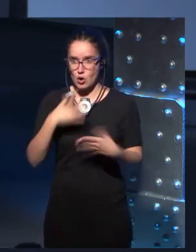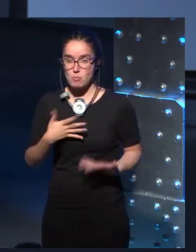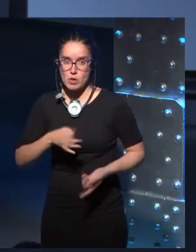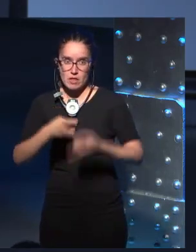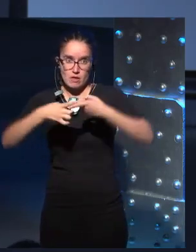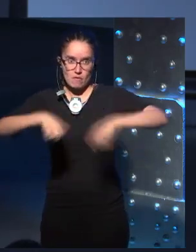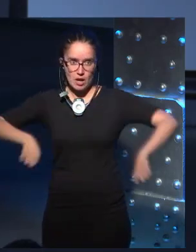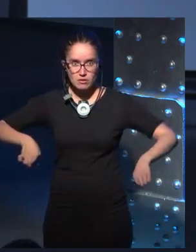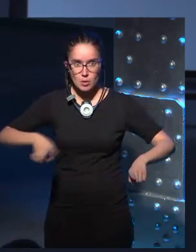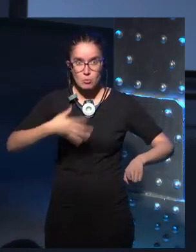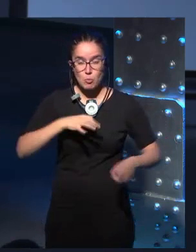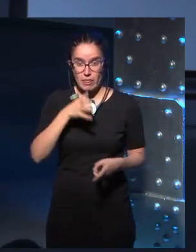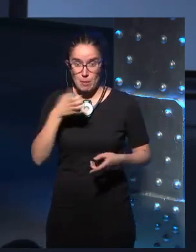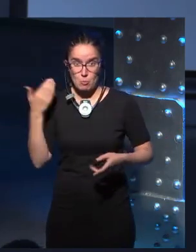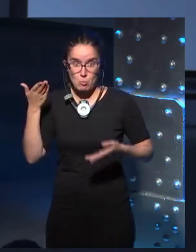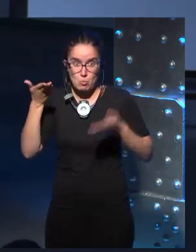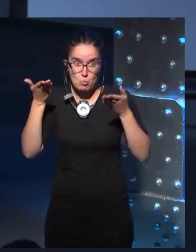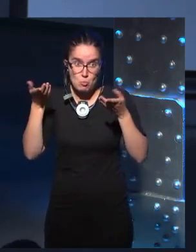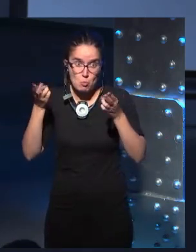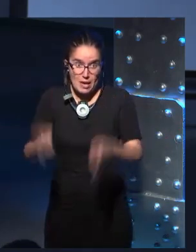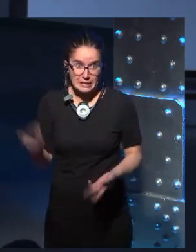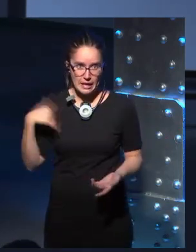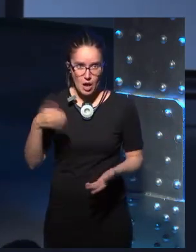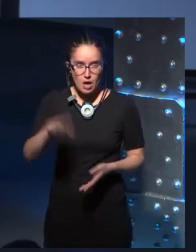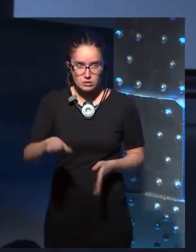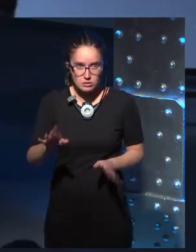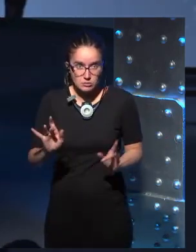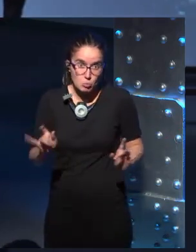by now. In the meantime, right?